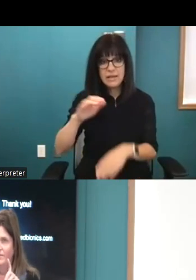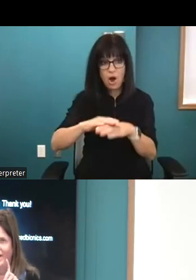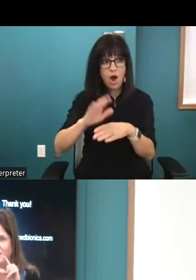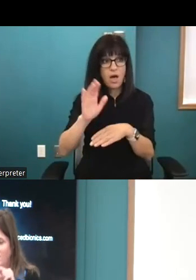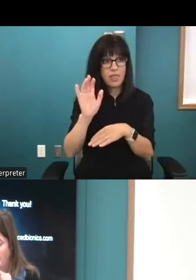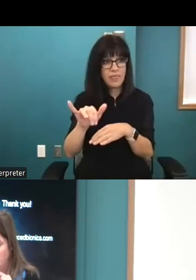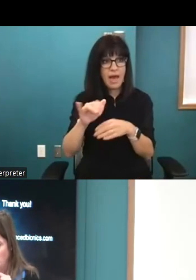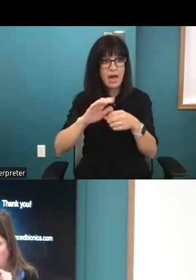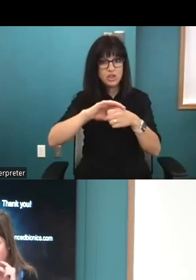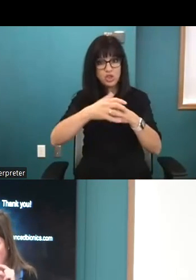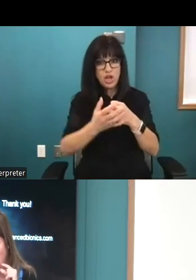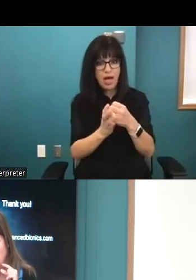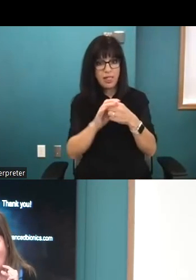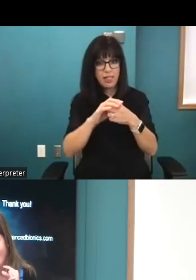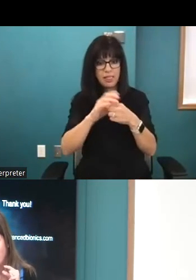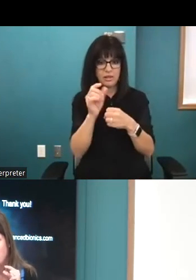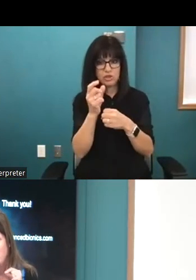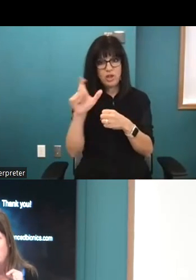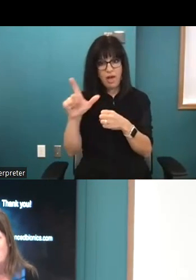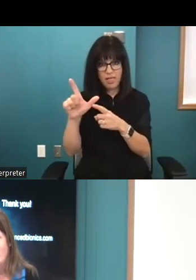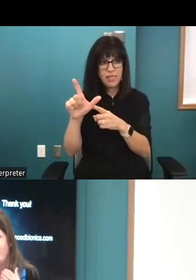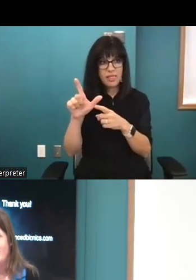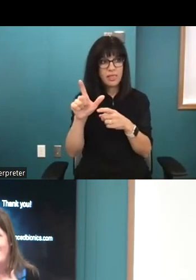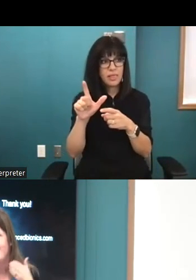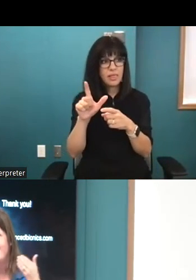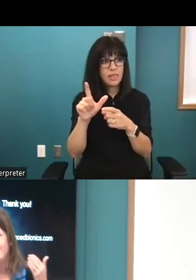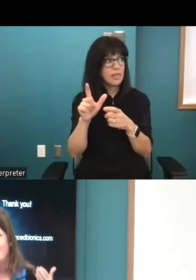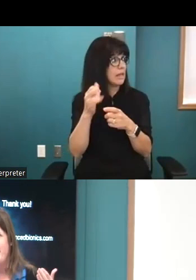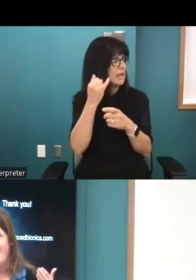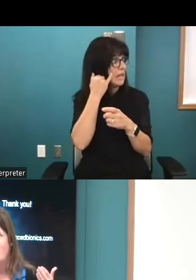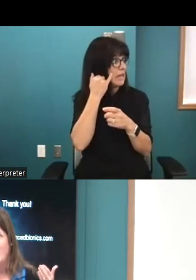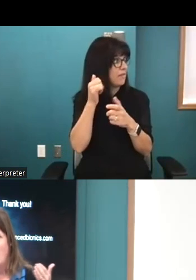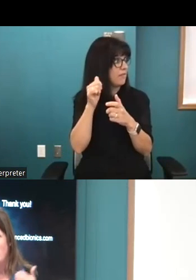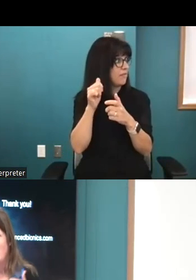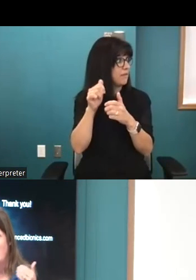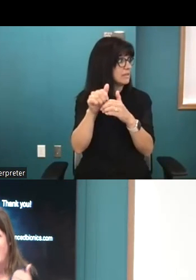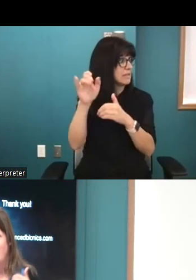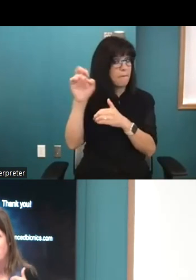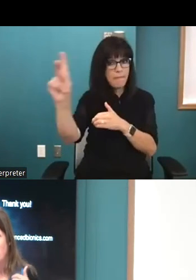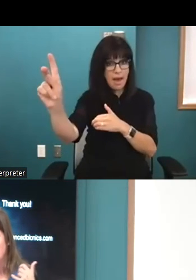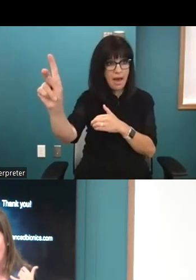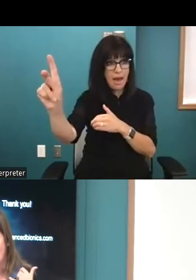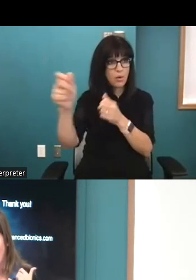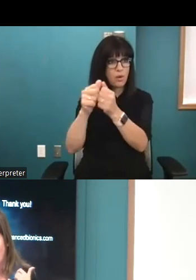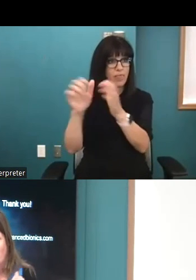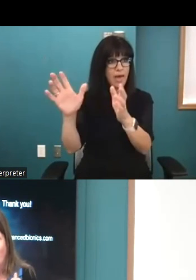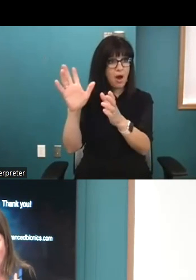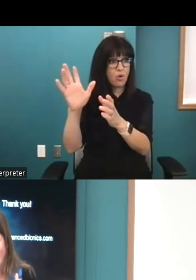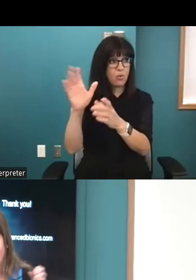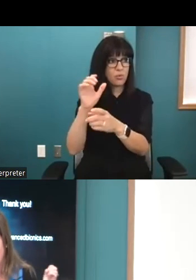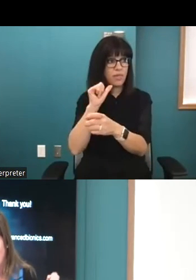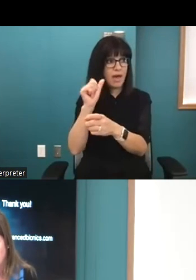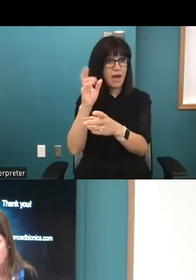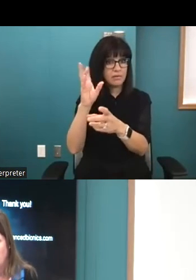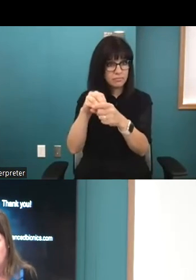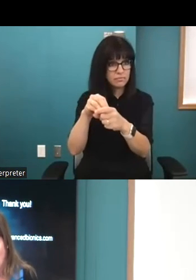your device and on the shell of your Roger X. So if a device gets sent back without getting that uninstalled, call